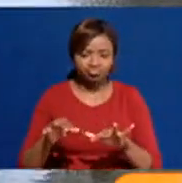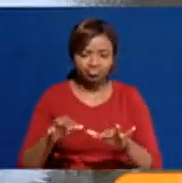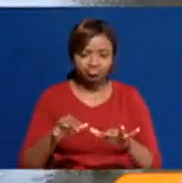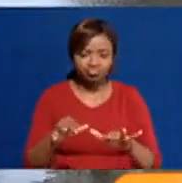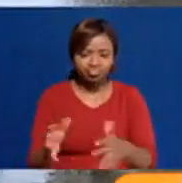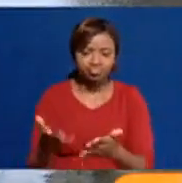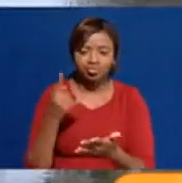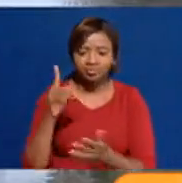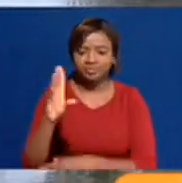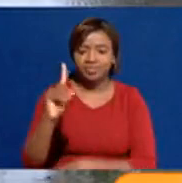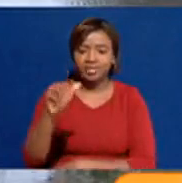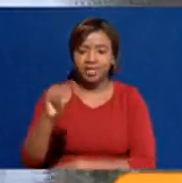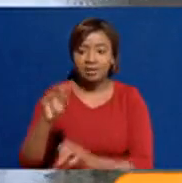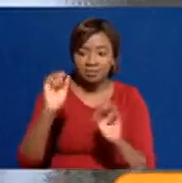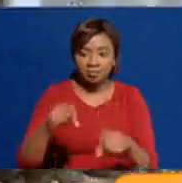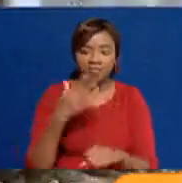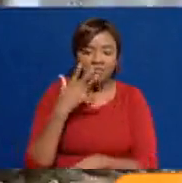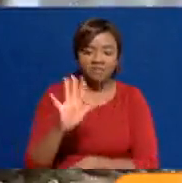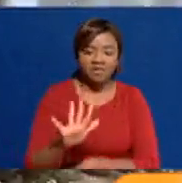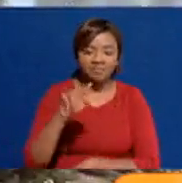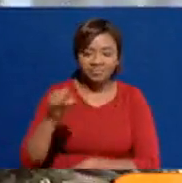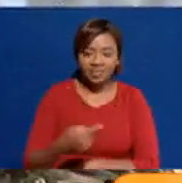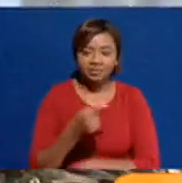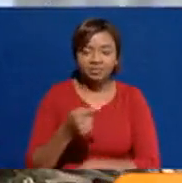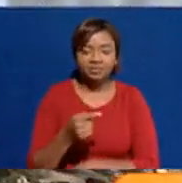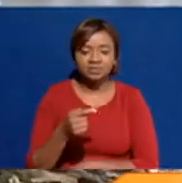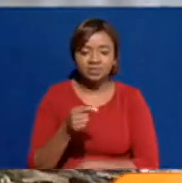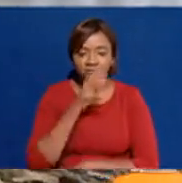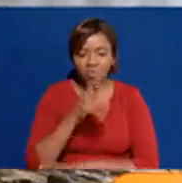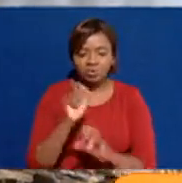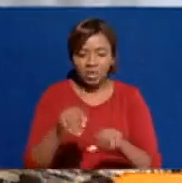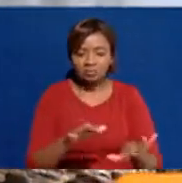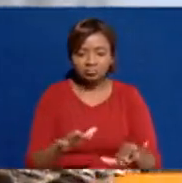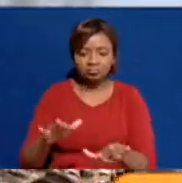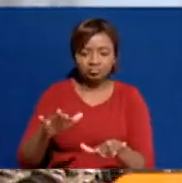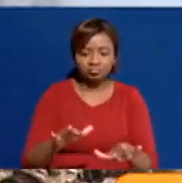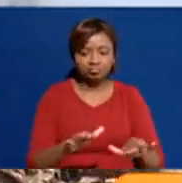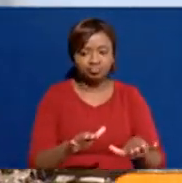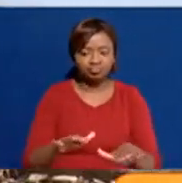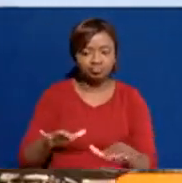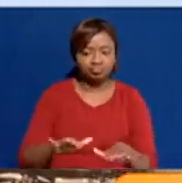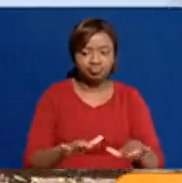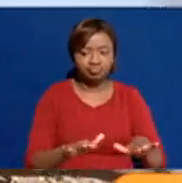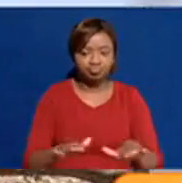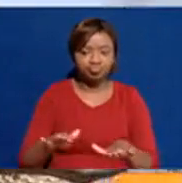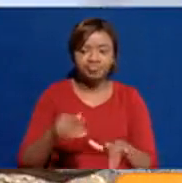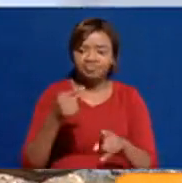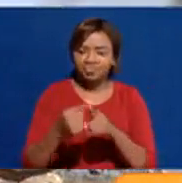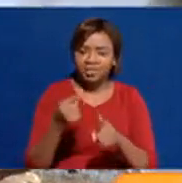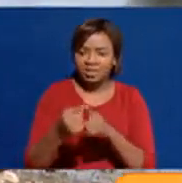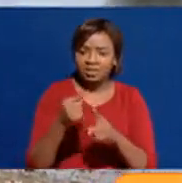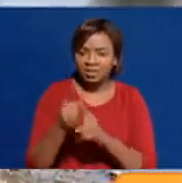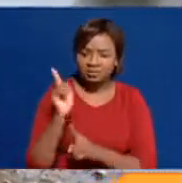that has a capacity to hold over 5,000 cubic meters. For years, however, this water pan had